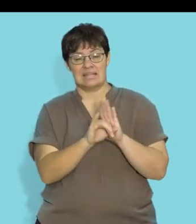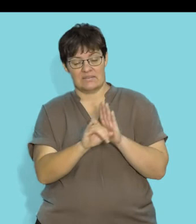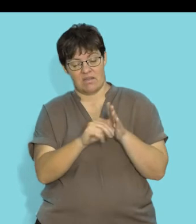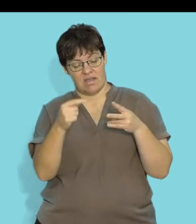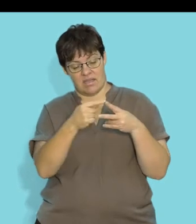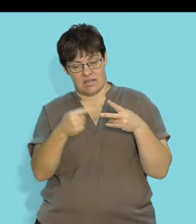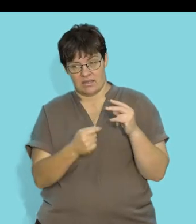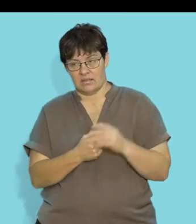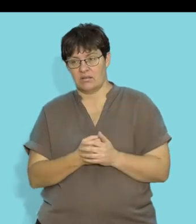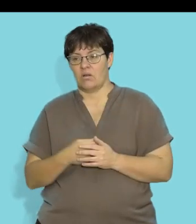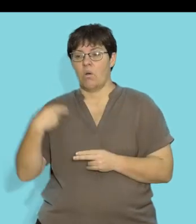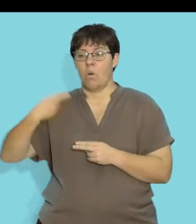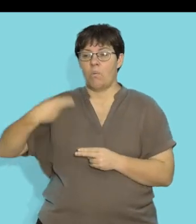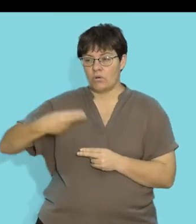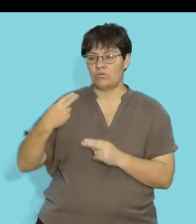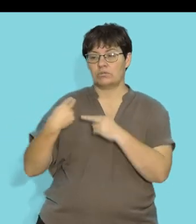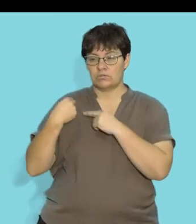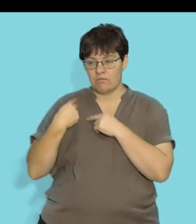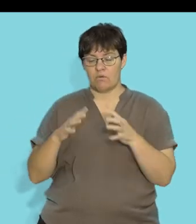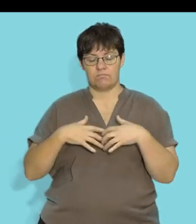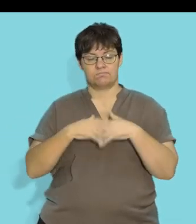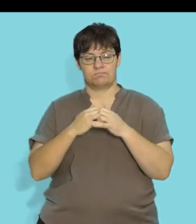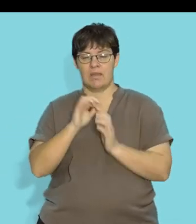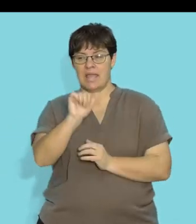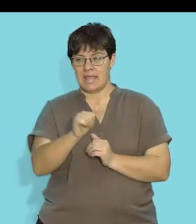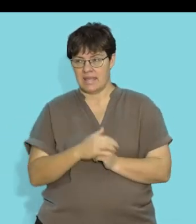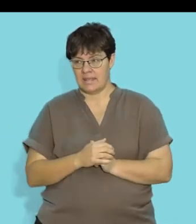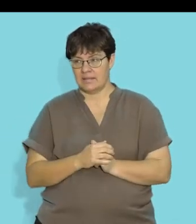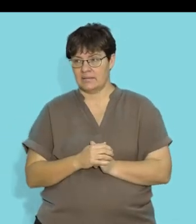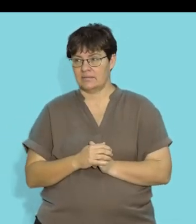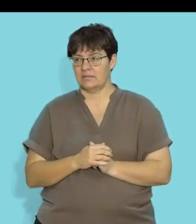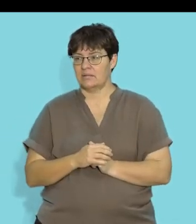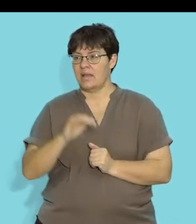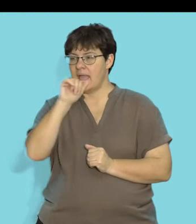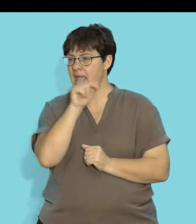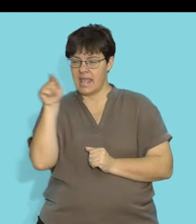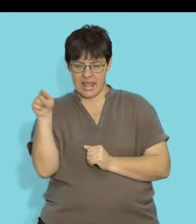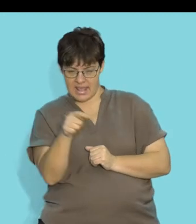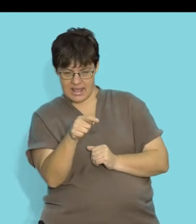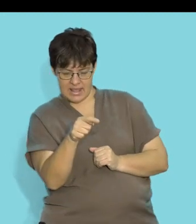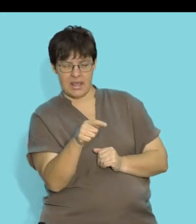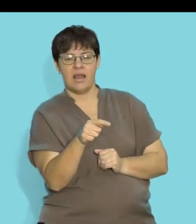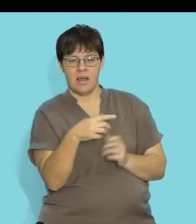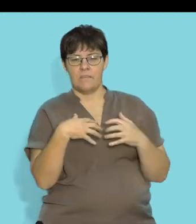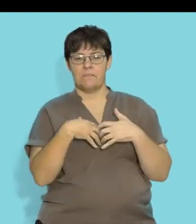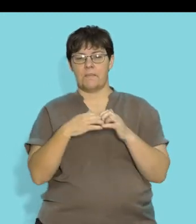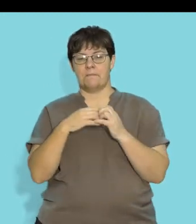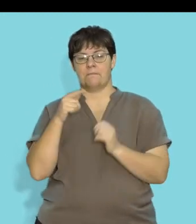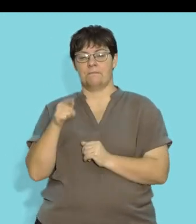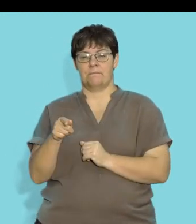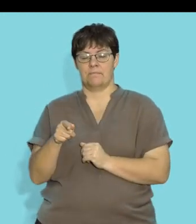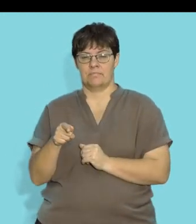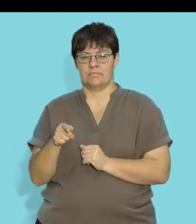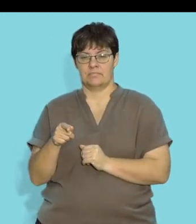We've got to identify the following. Hormone responsible for the formation of part A. If we look at part A, guys, the formation